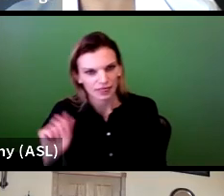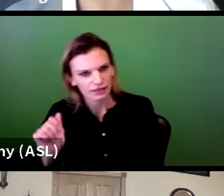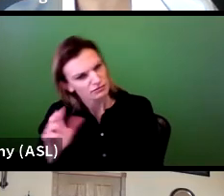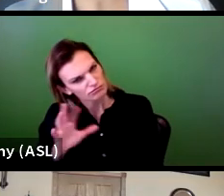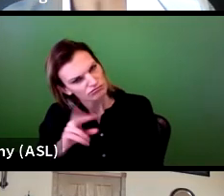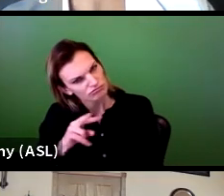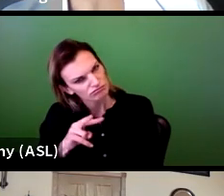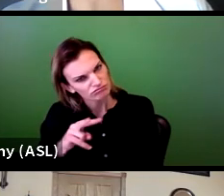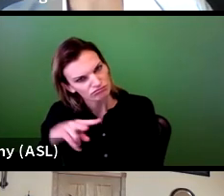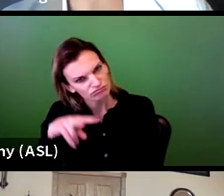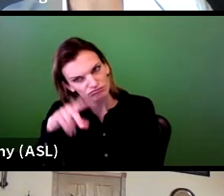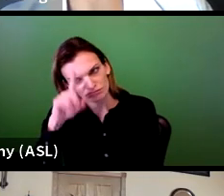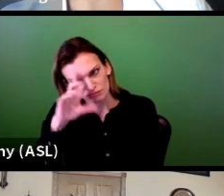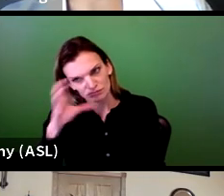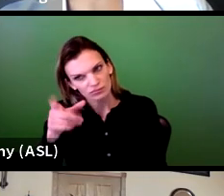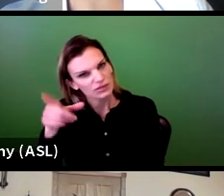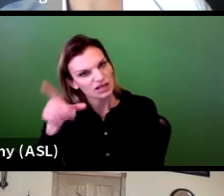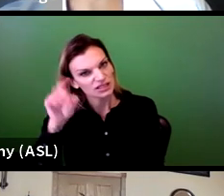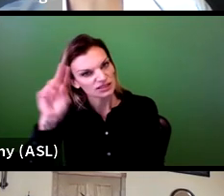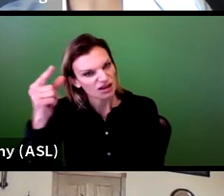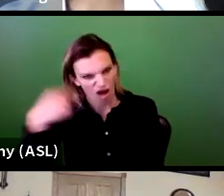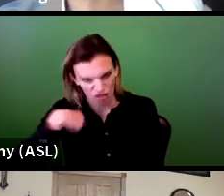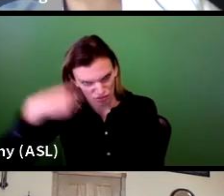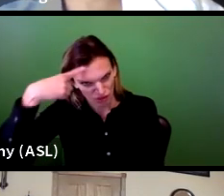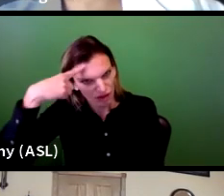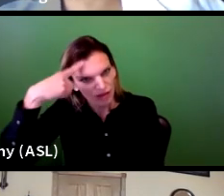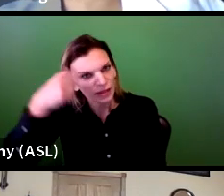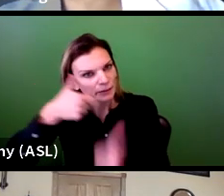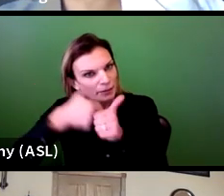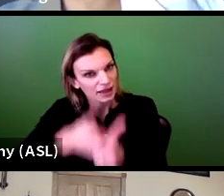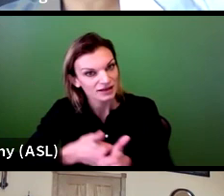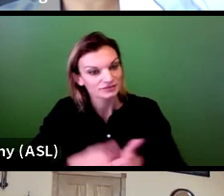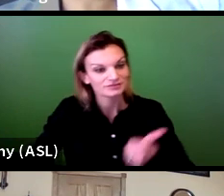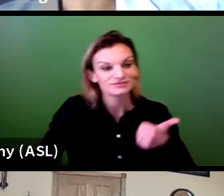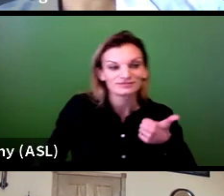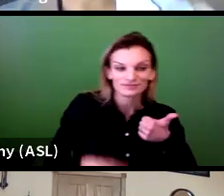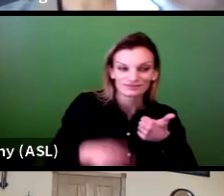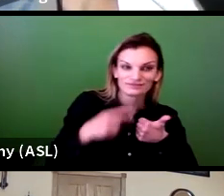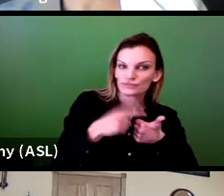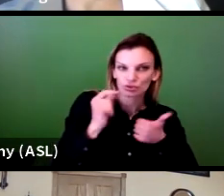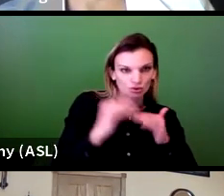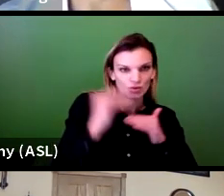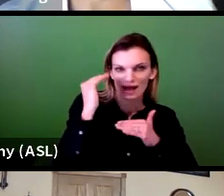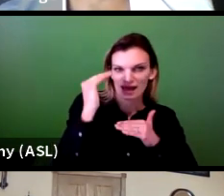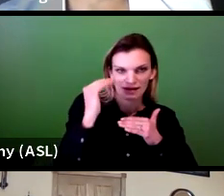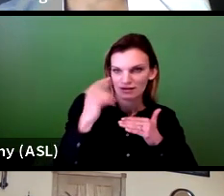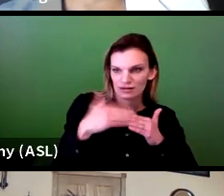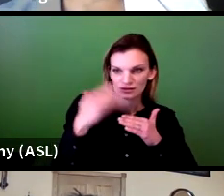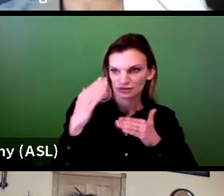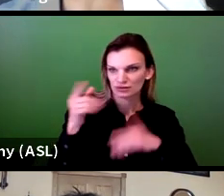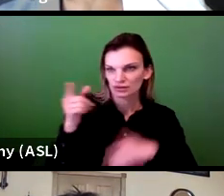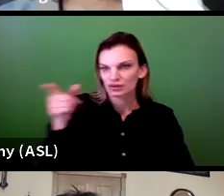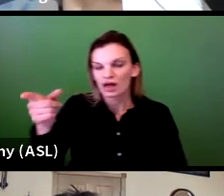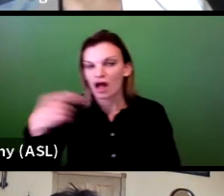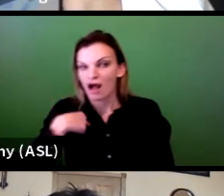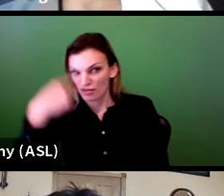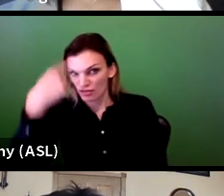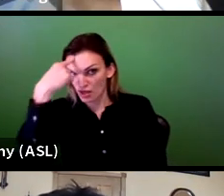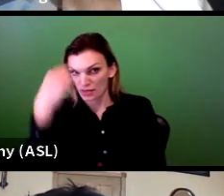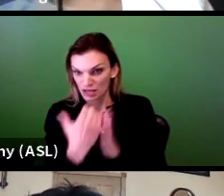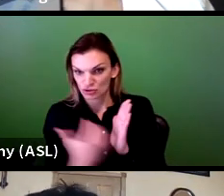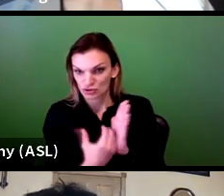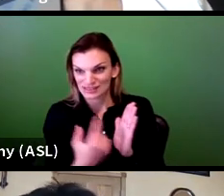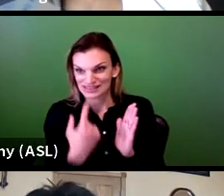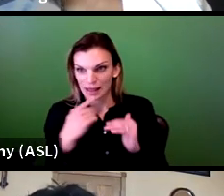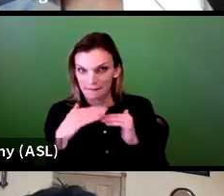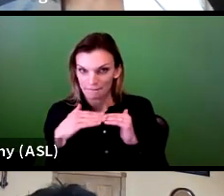Being Well, what? I thought they did comply. You got 2 of them are too high. They're over I 25%. thought the Constitution said that minimum